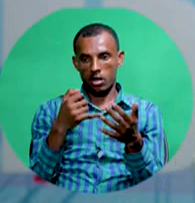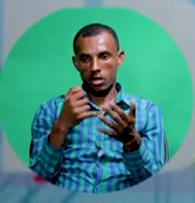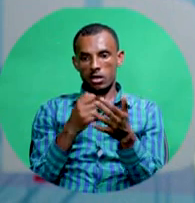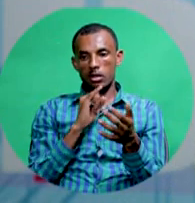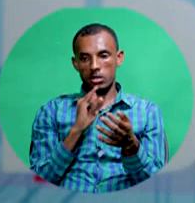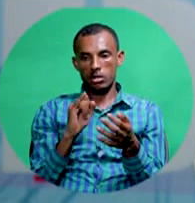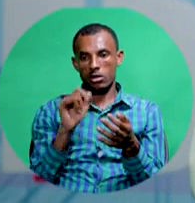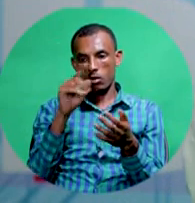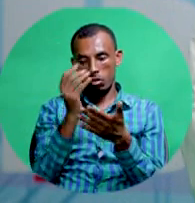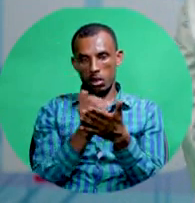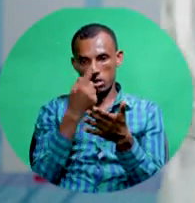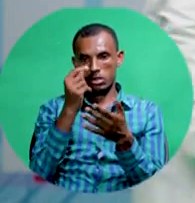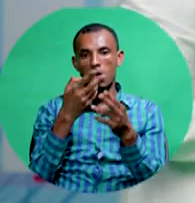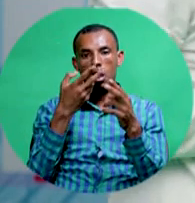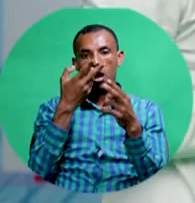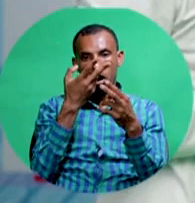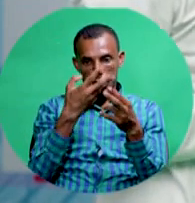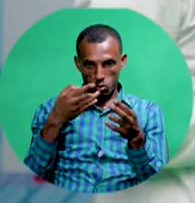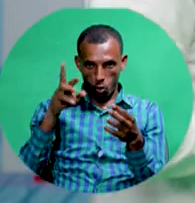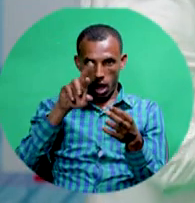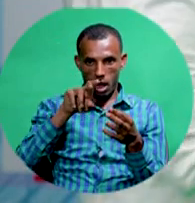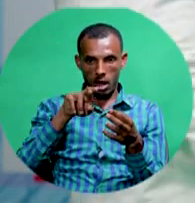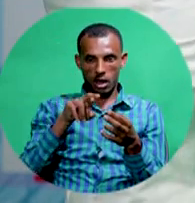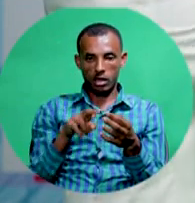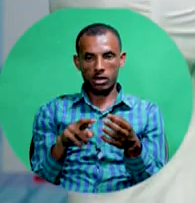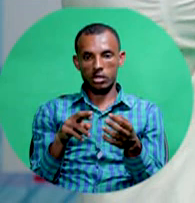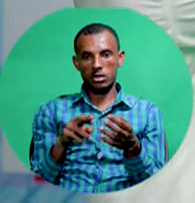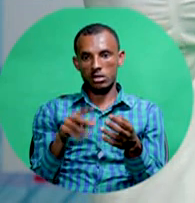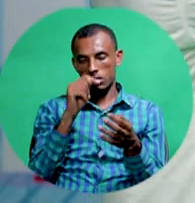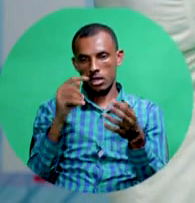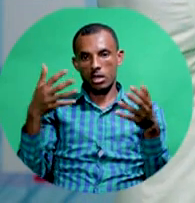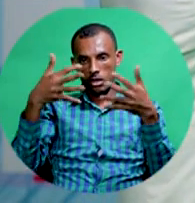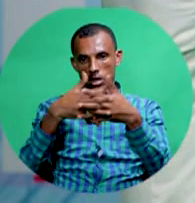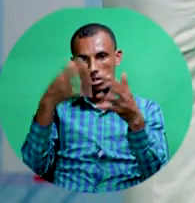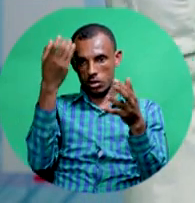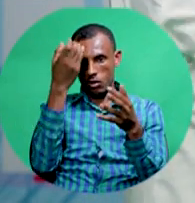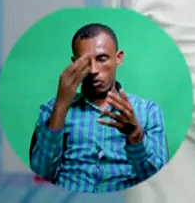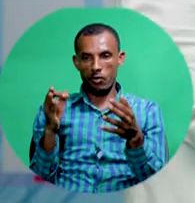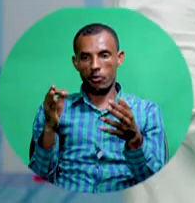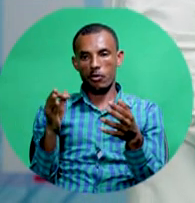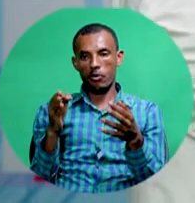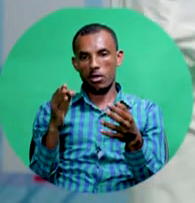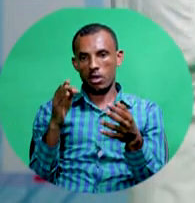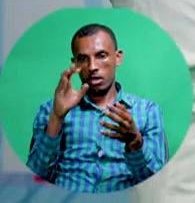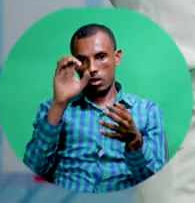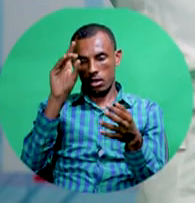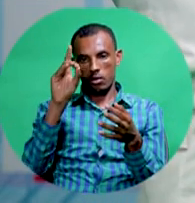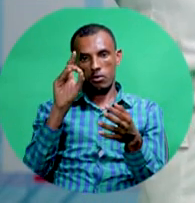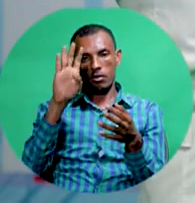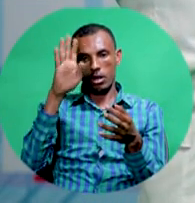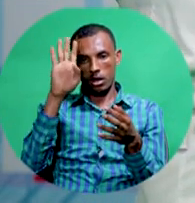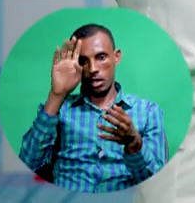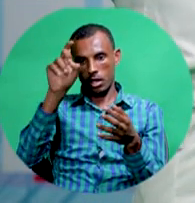but you take the reciprocal in front of it. So the integration of e raised to 4x minus 5, this it